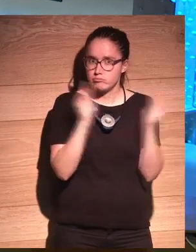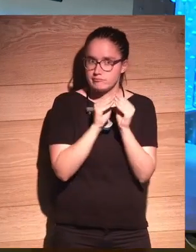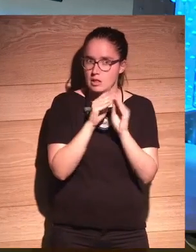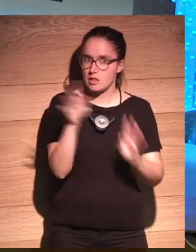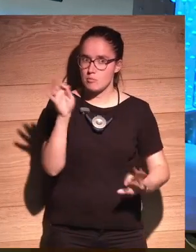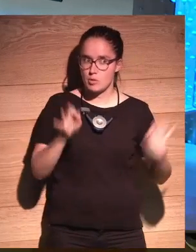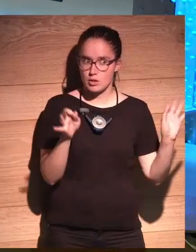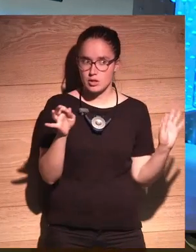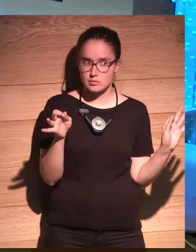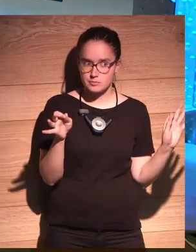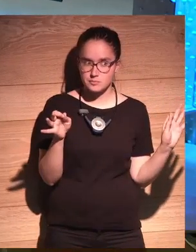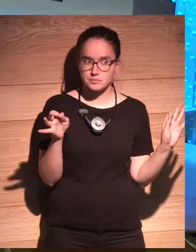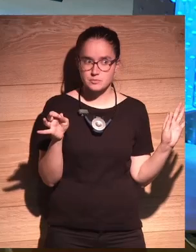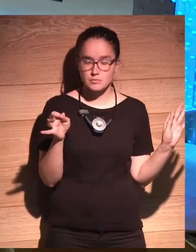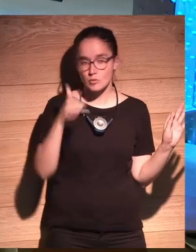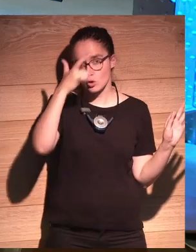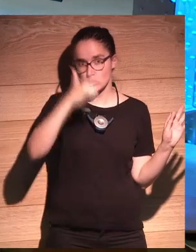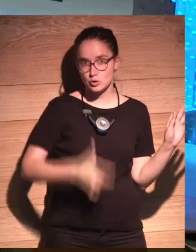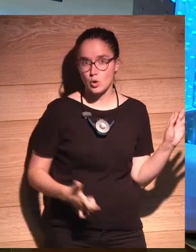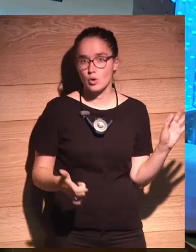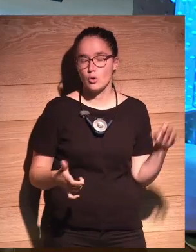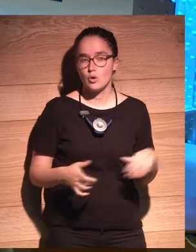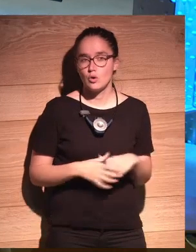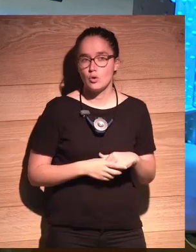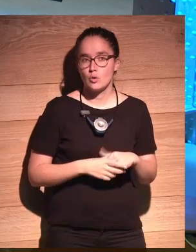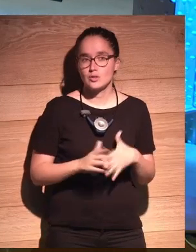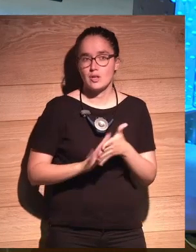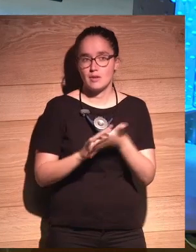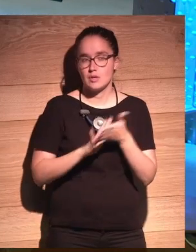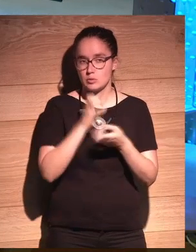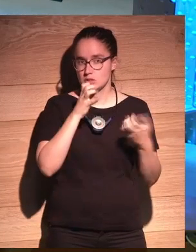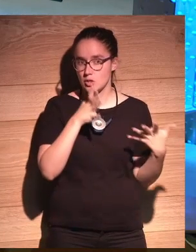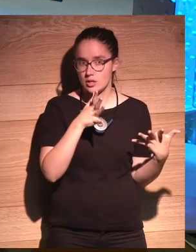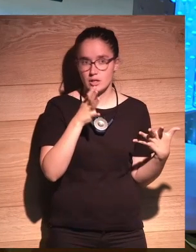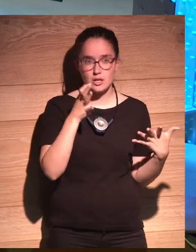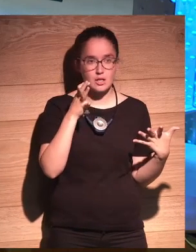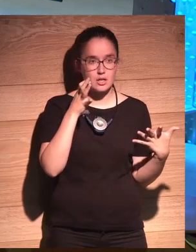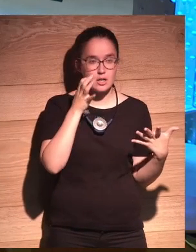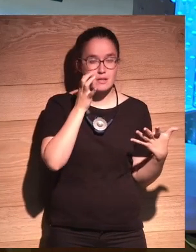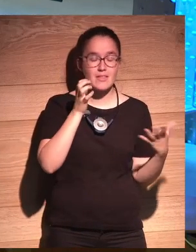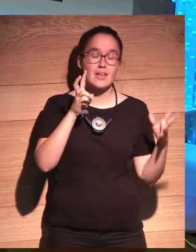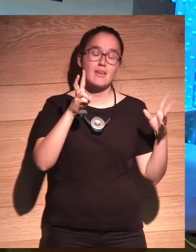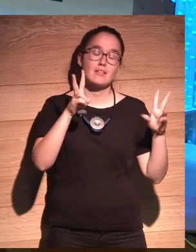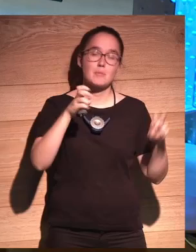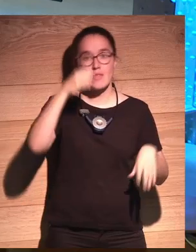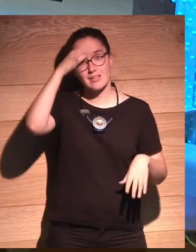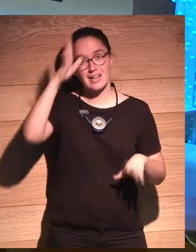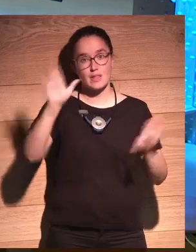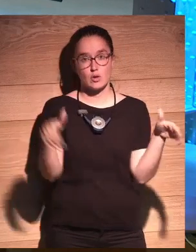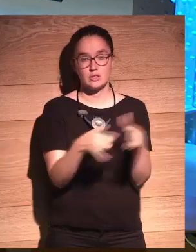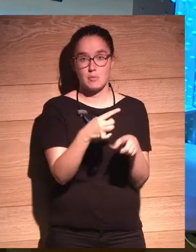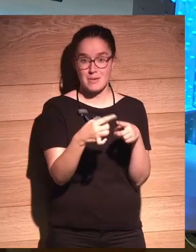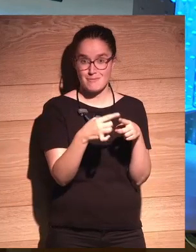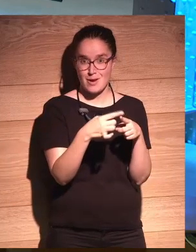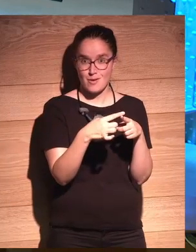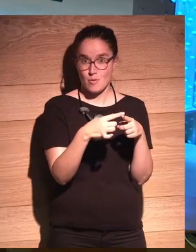acuerdo en lo que hemos. I think we totally agree on what we think. When we say that it's about activating the collective intelligence,